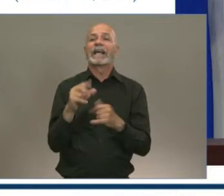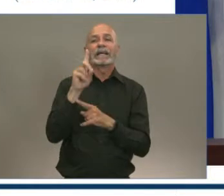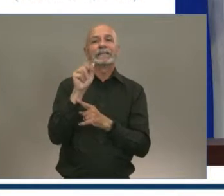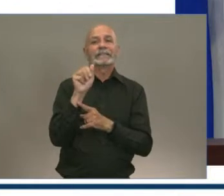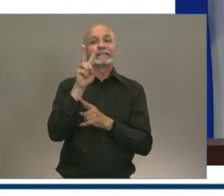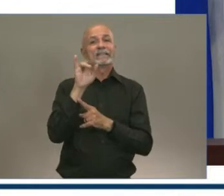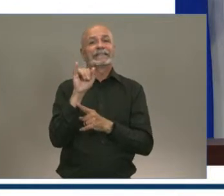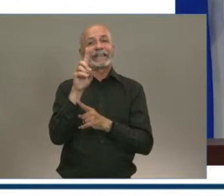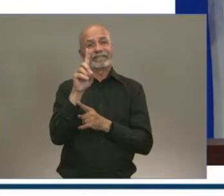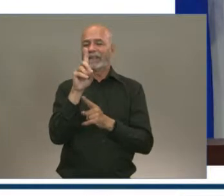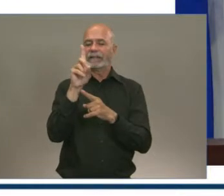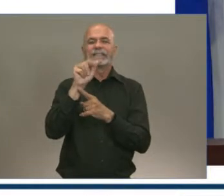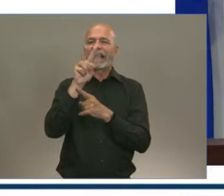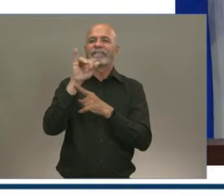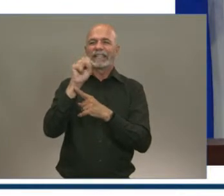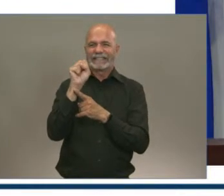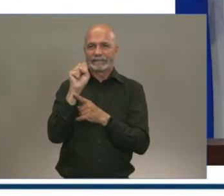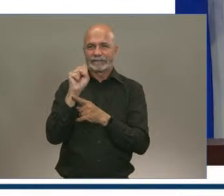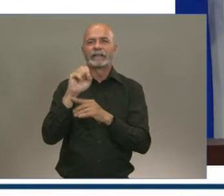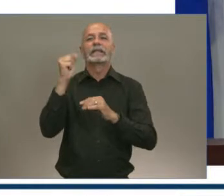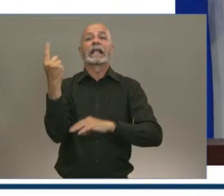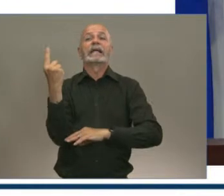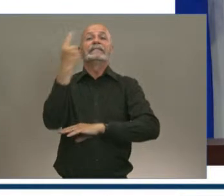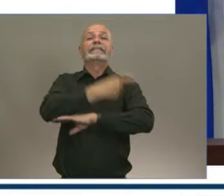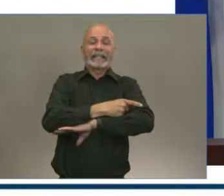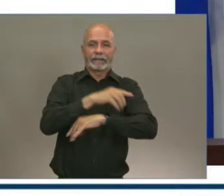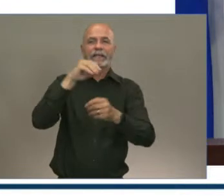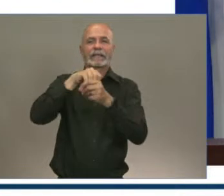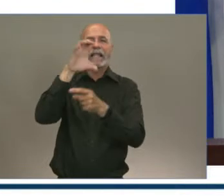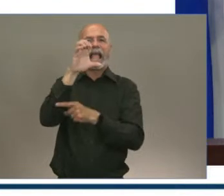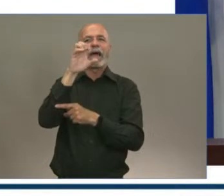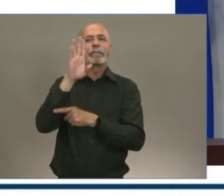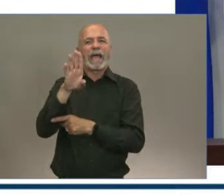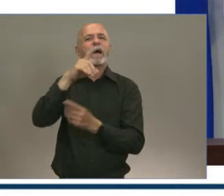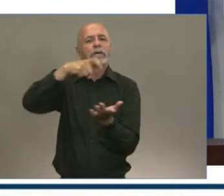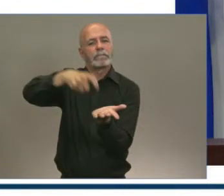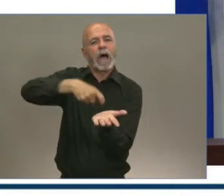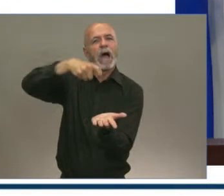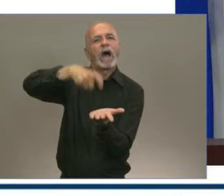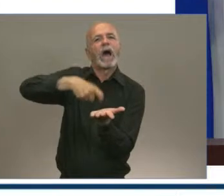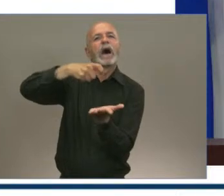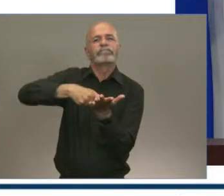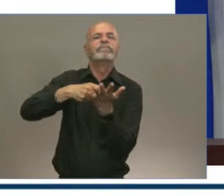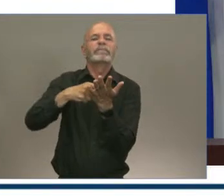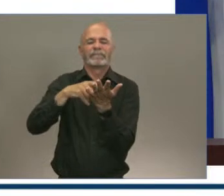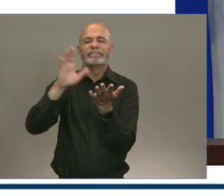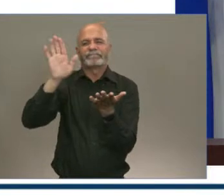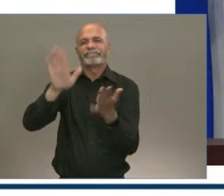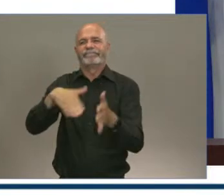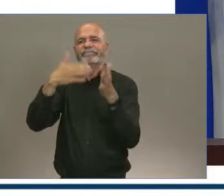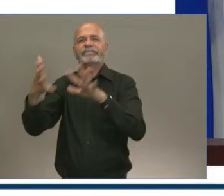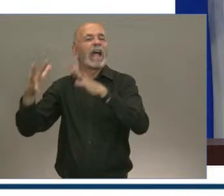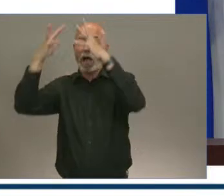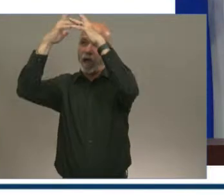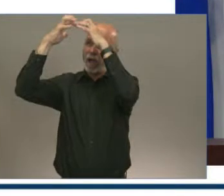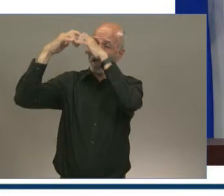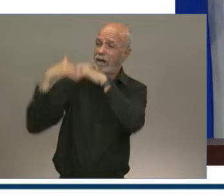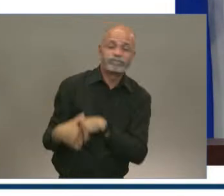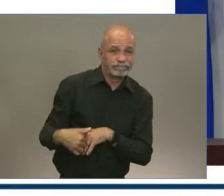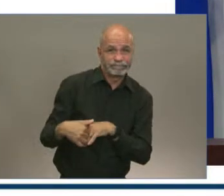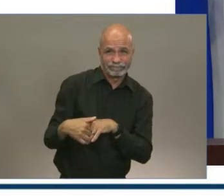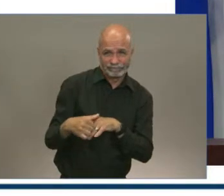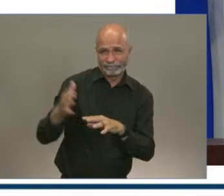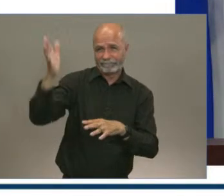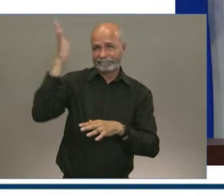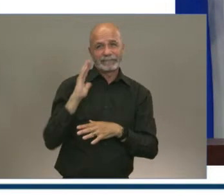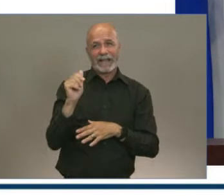remember Cape Breton miner William Davis. He was killed during the general strike of 1925 while marching for labor rights and